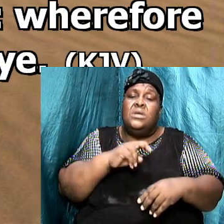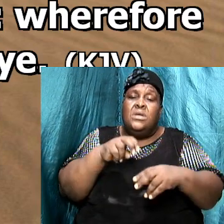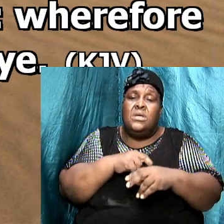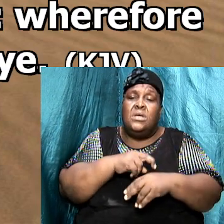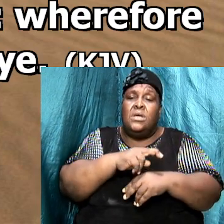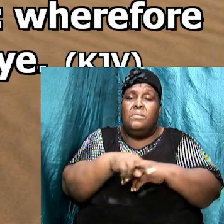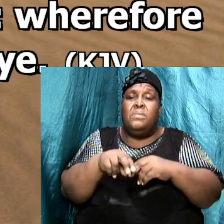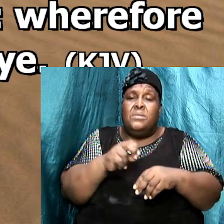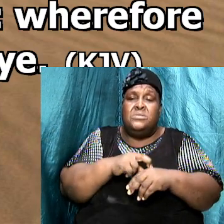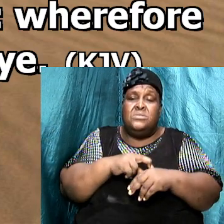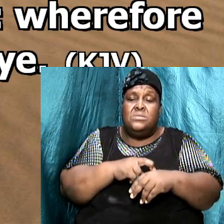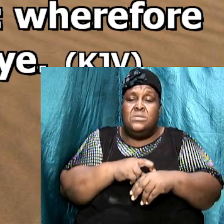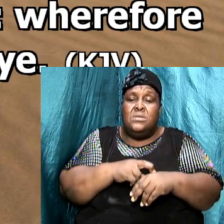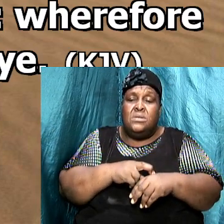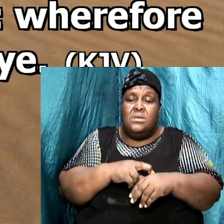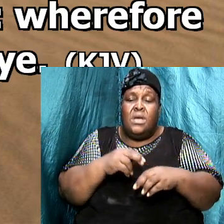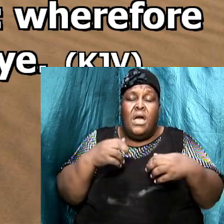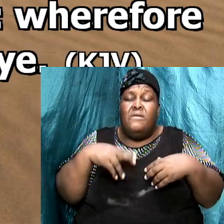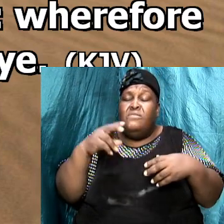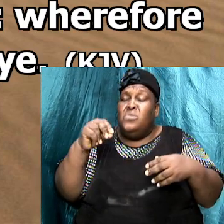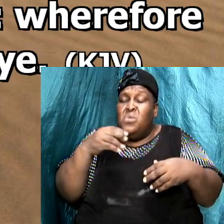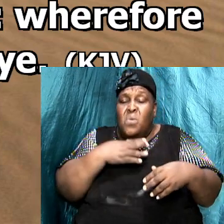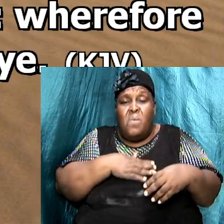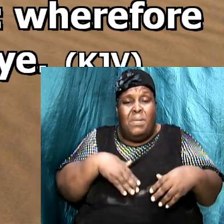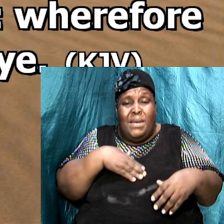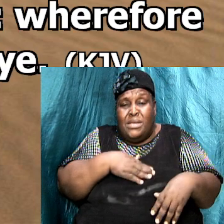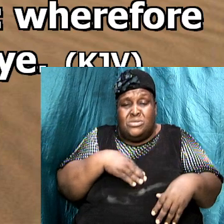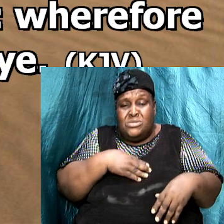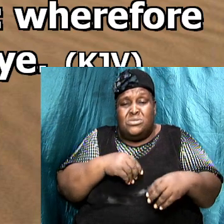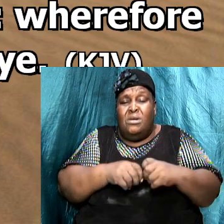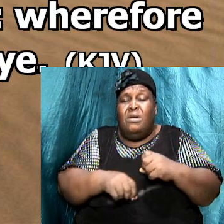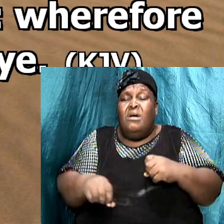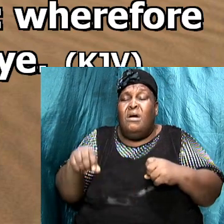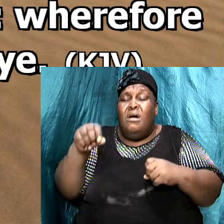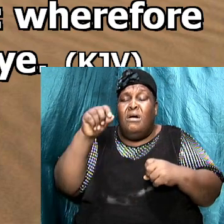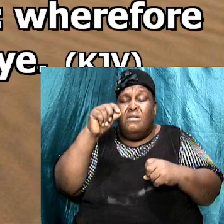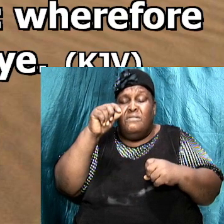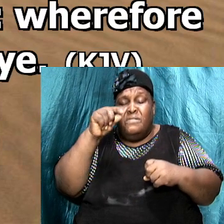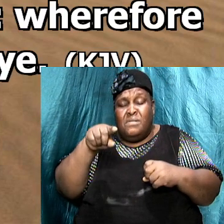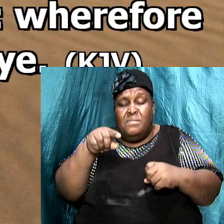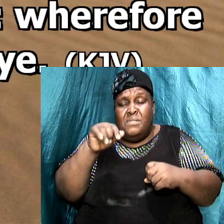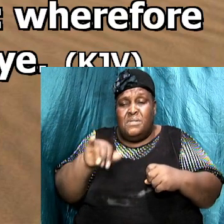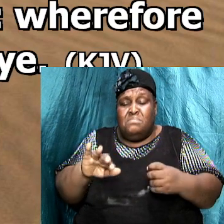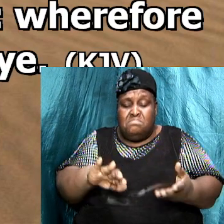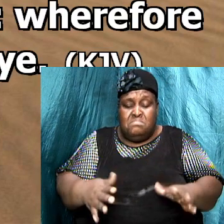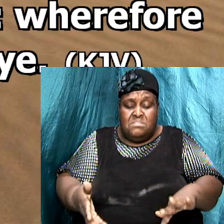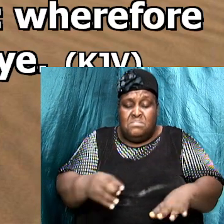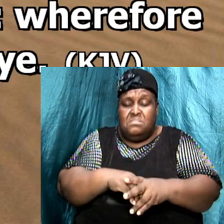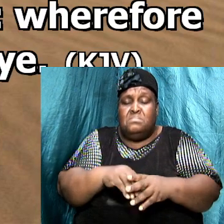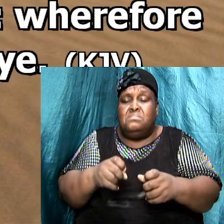death of him that dieth, or in the death of him that die in sin,